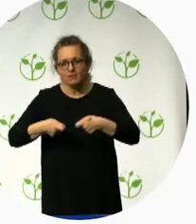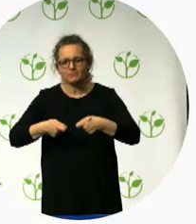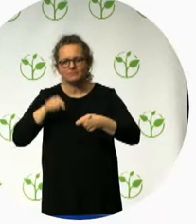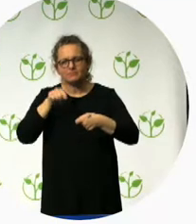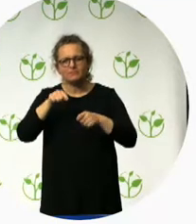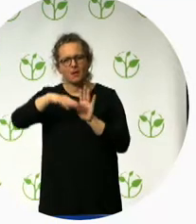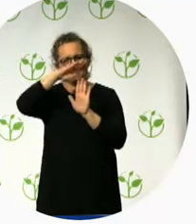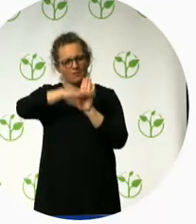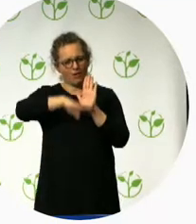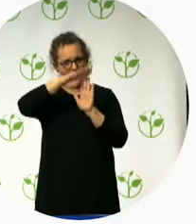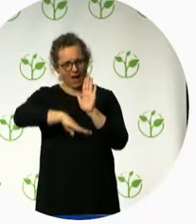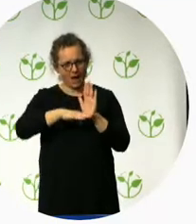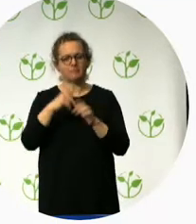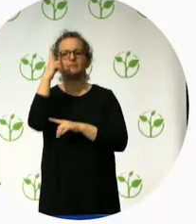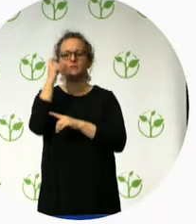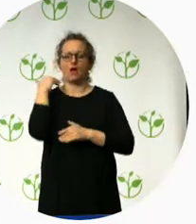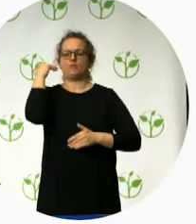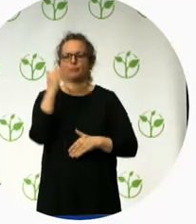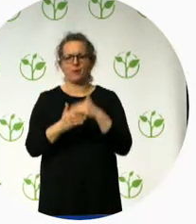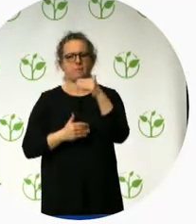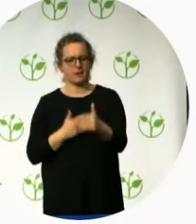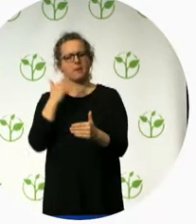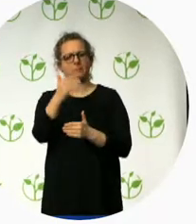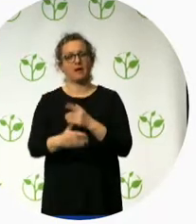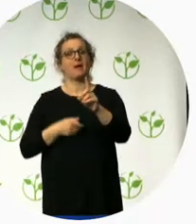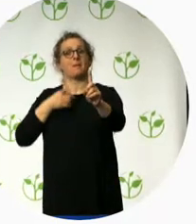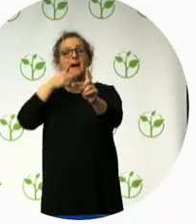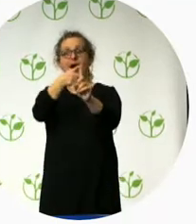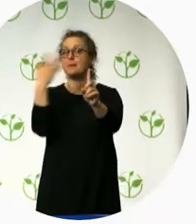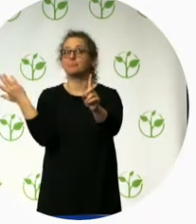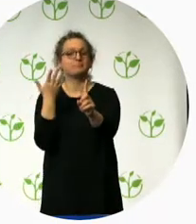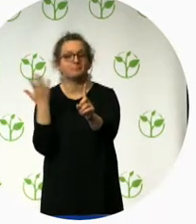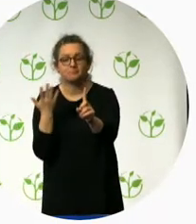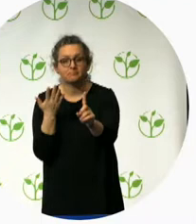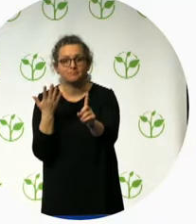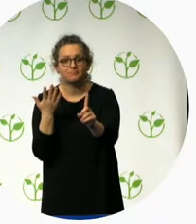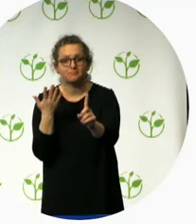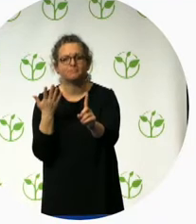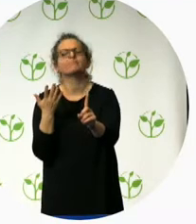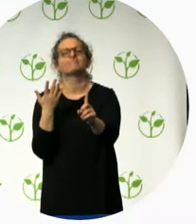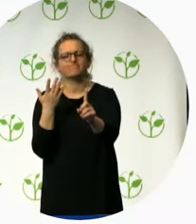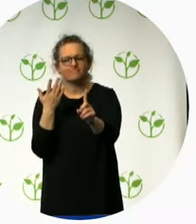be a multi-year program to develop a new strategy